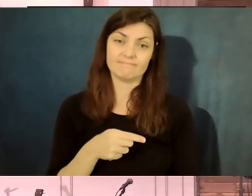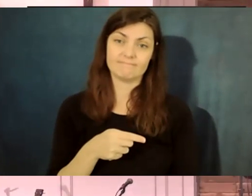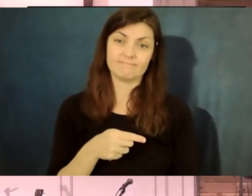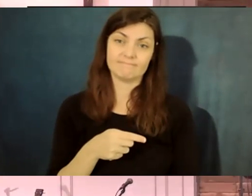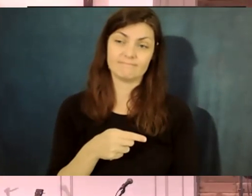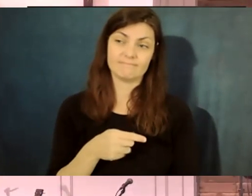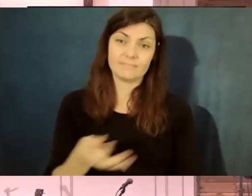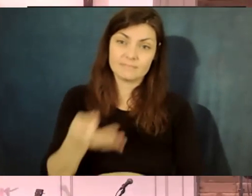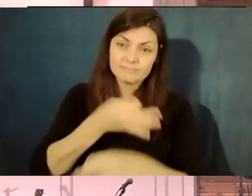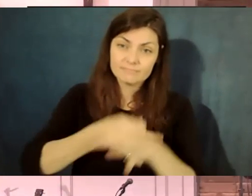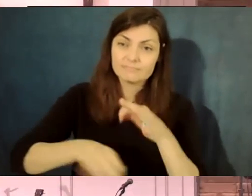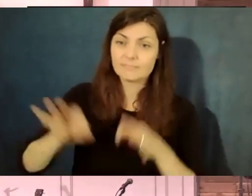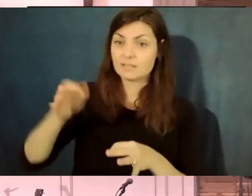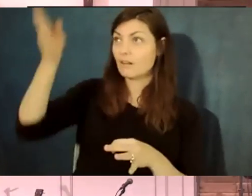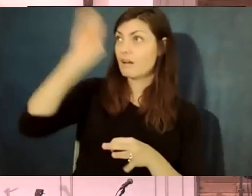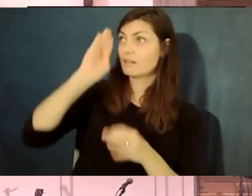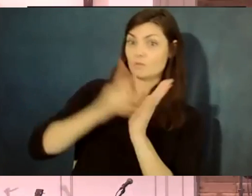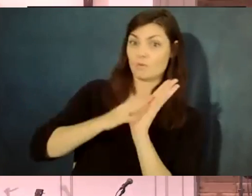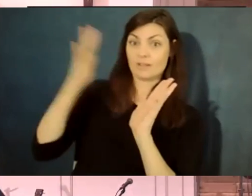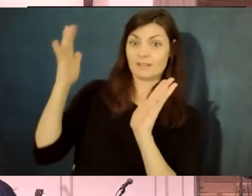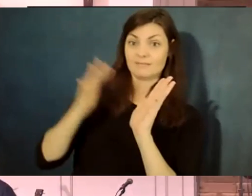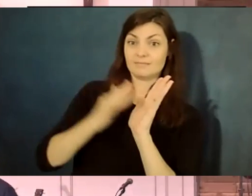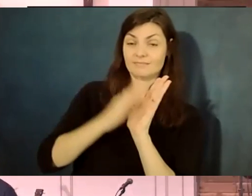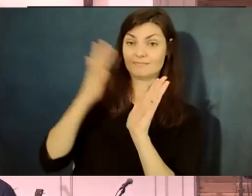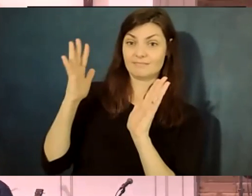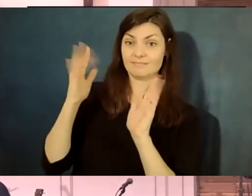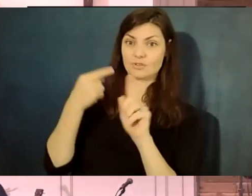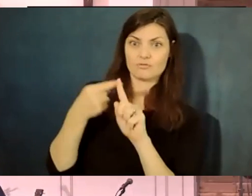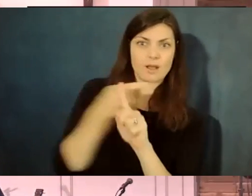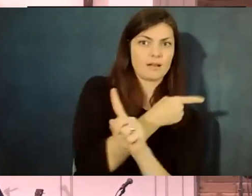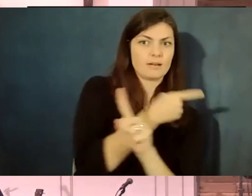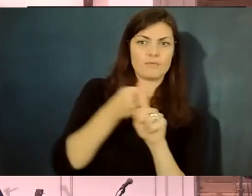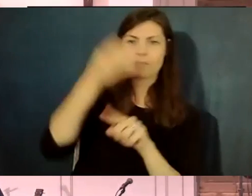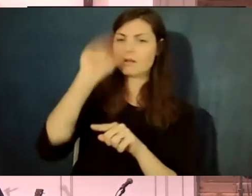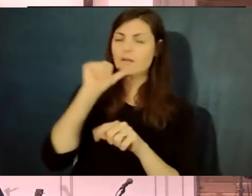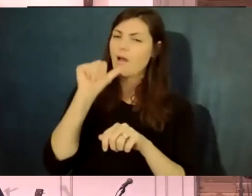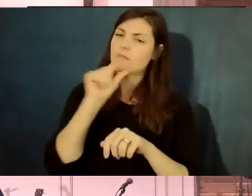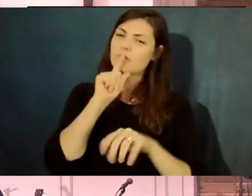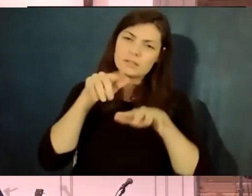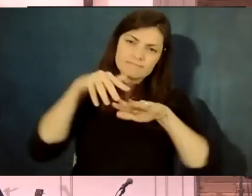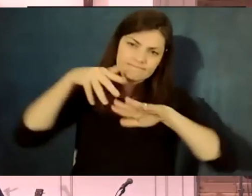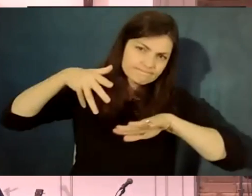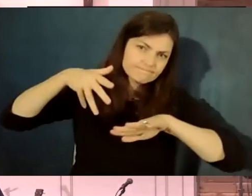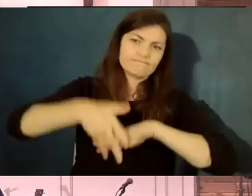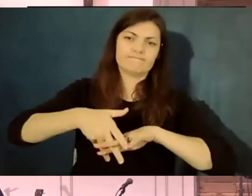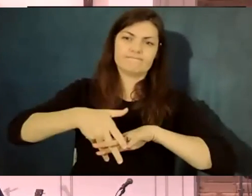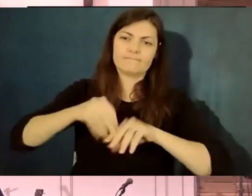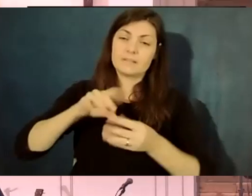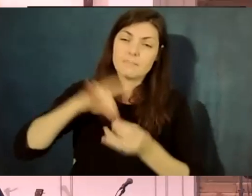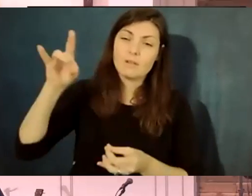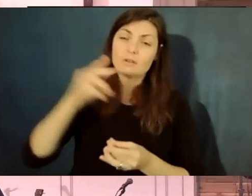that takes away from God's glory, that isn't grounded in spirit and truth worship, is an